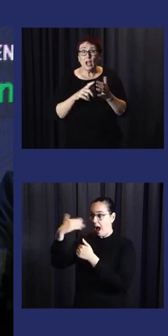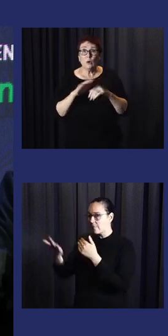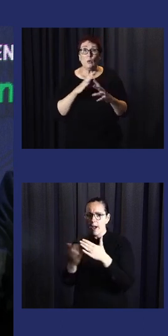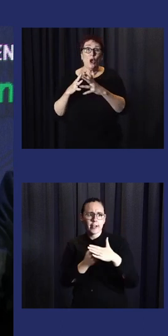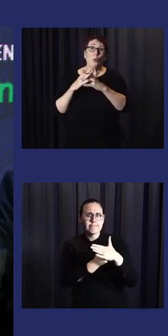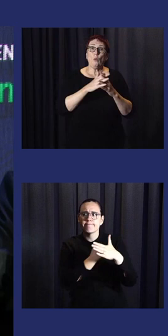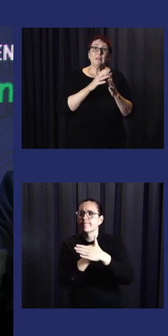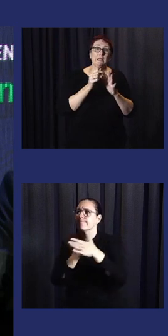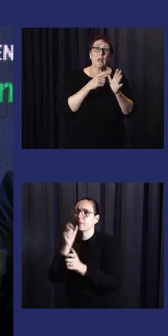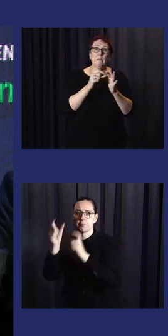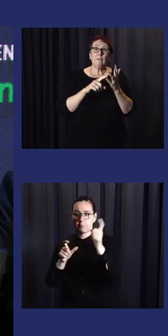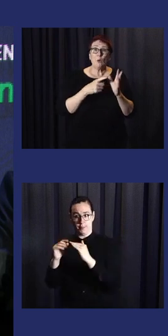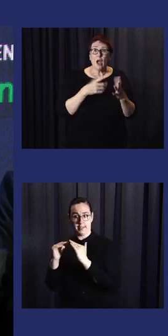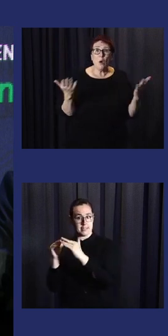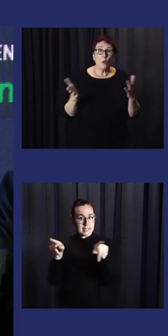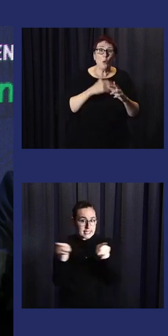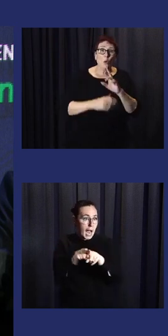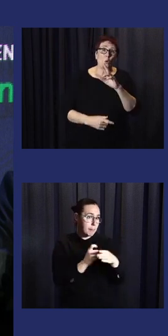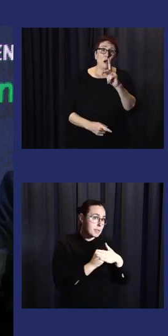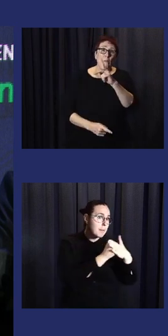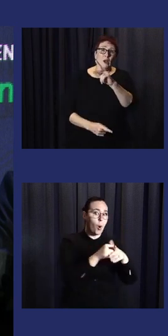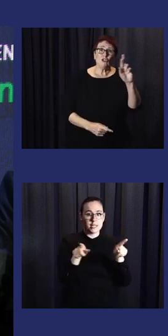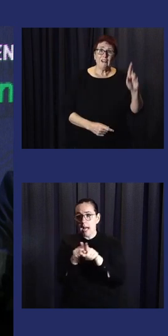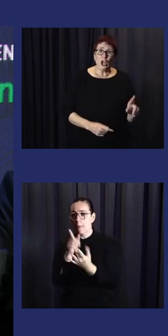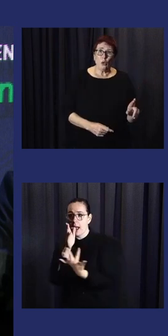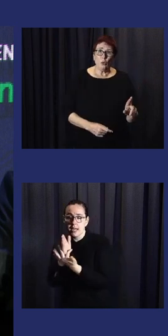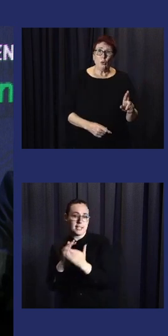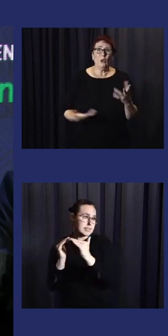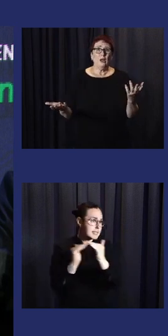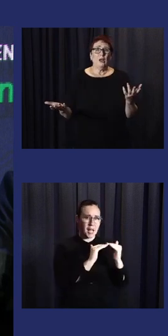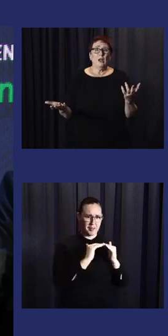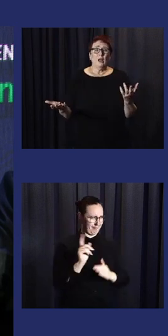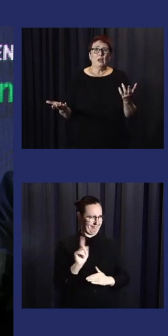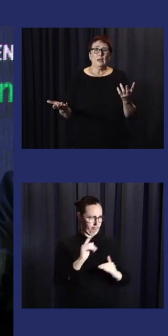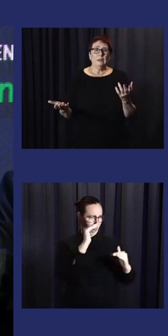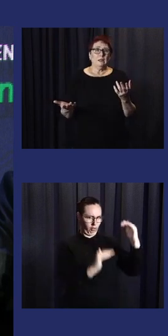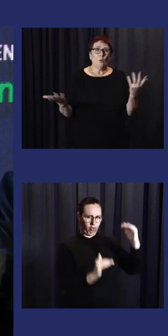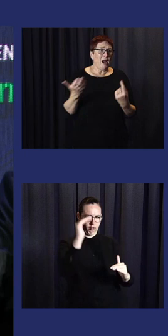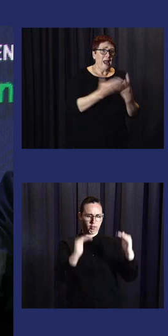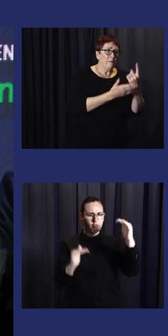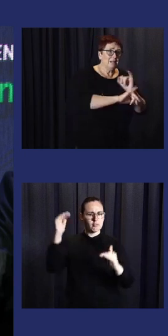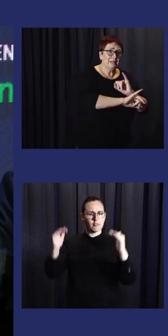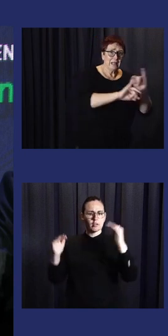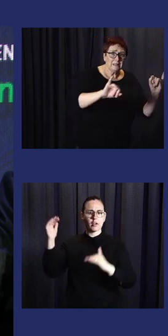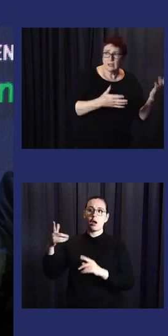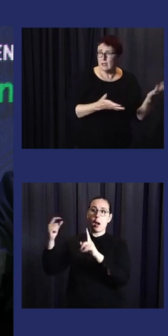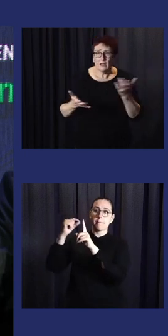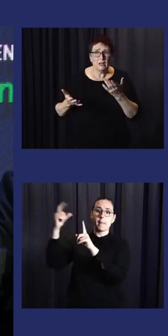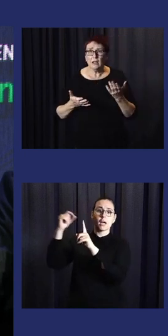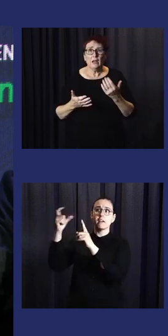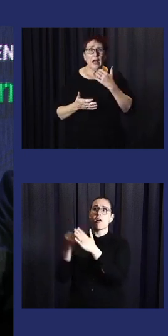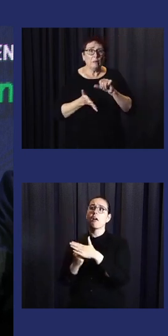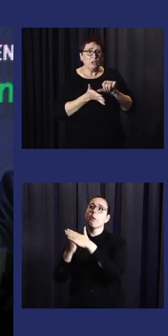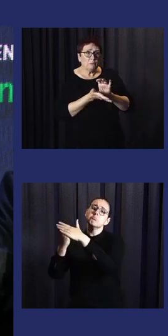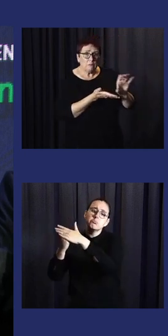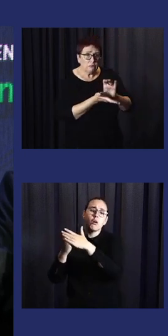Papua, or in Puerto Rico, the amount of media coverage that we get, the amount of resources that goes into